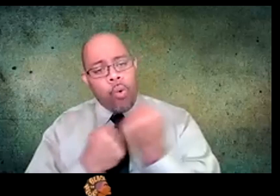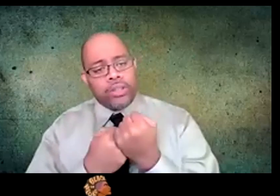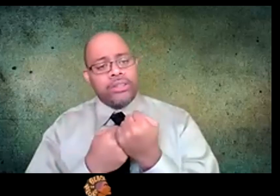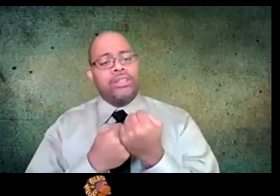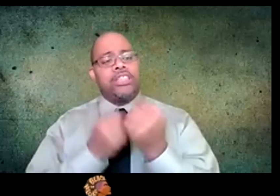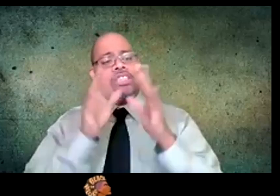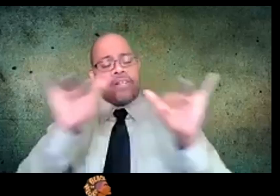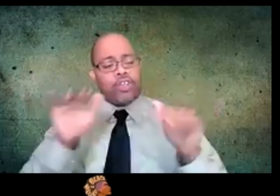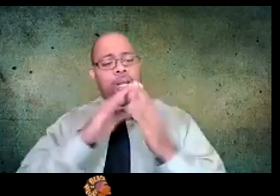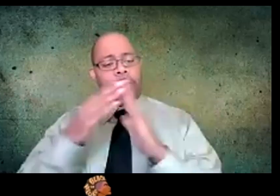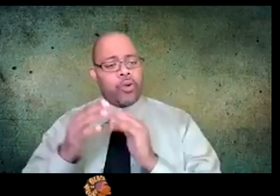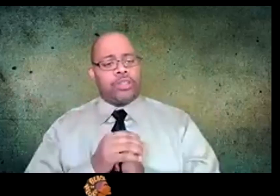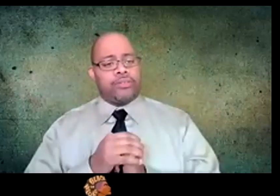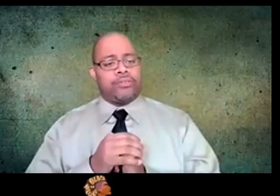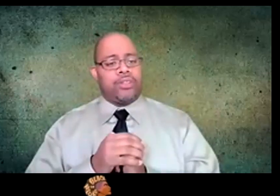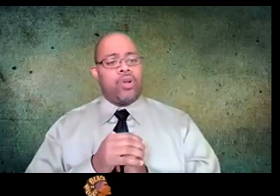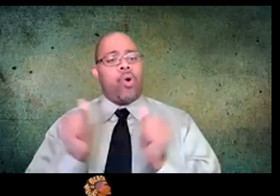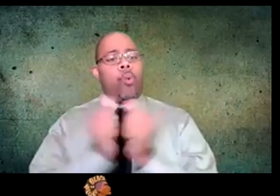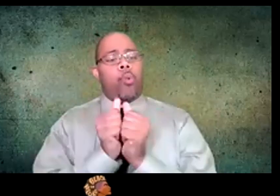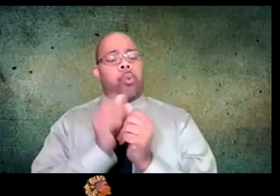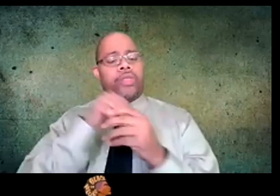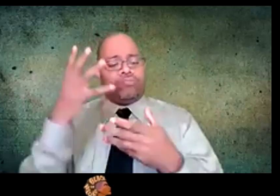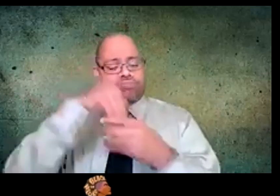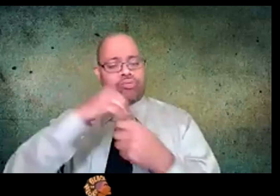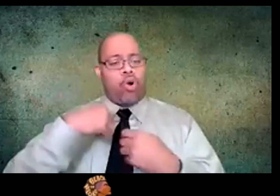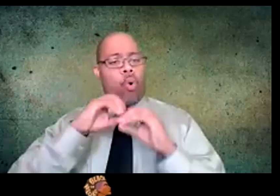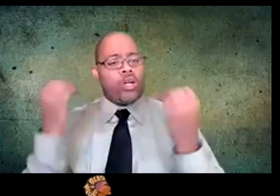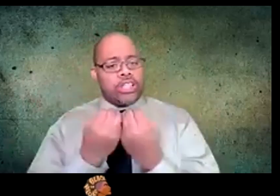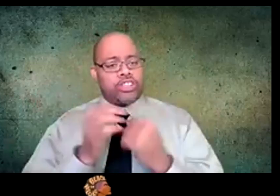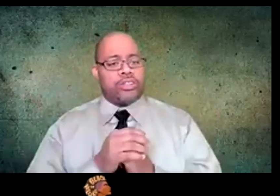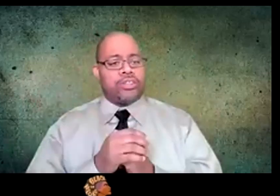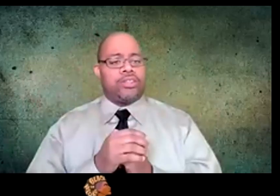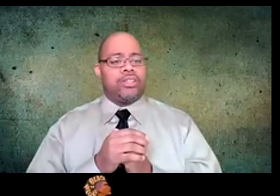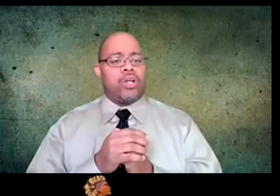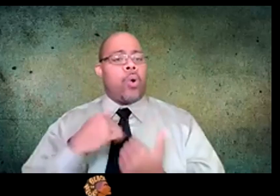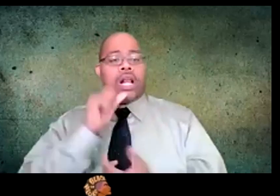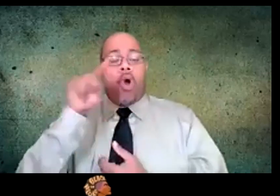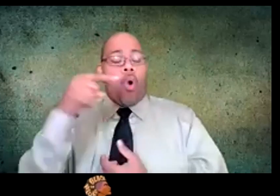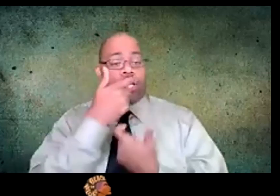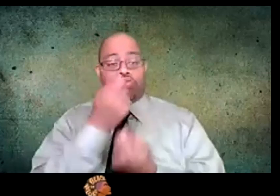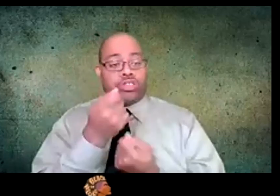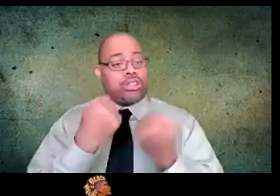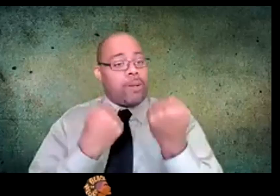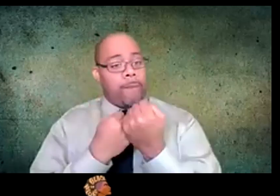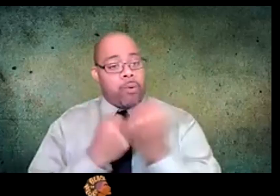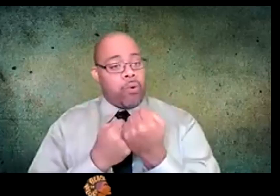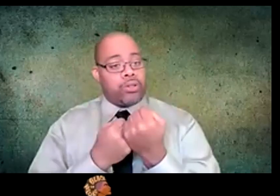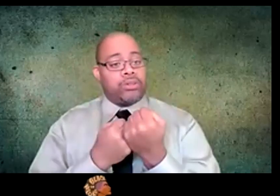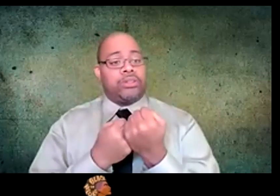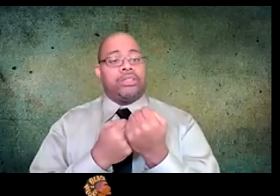diverse community within our organization. We're not only interested in supporting the molecules